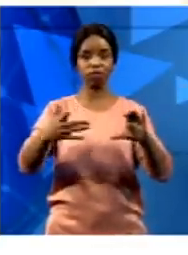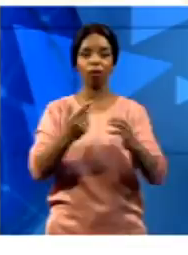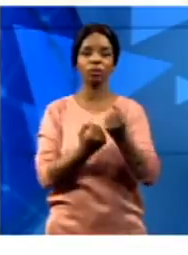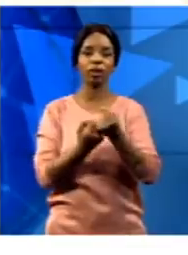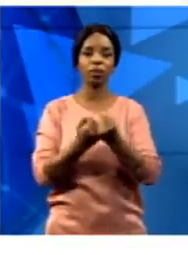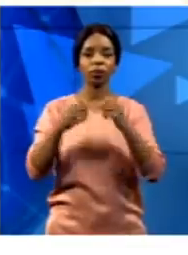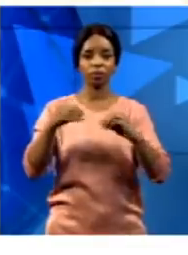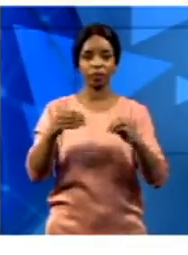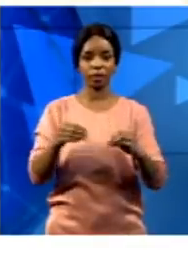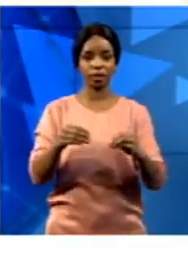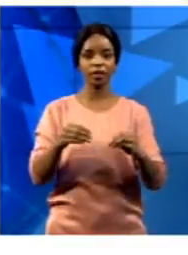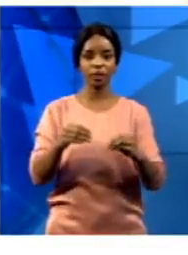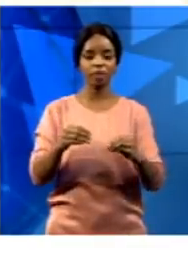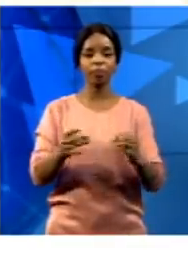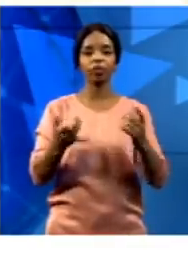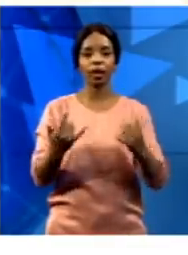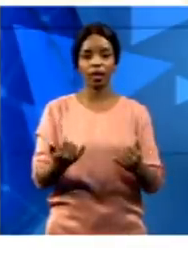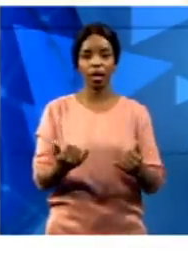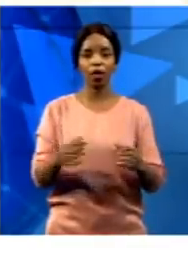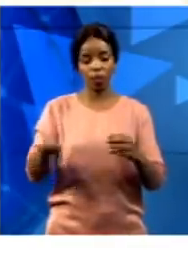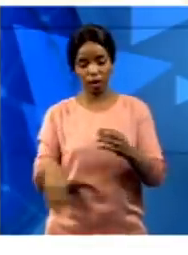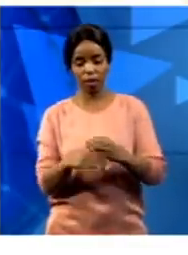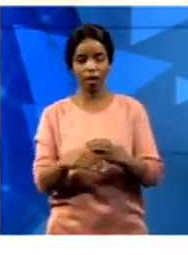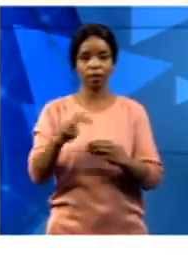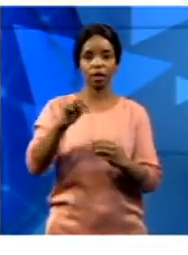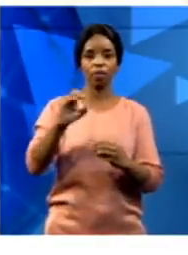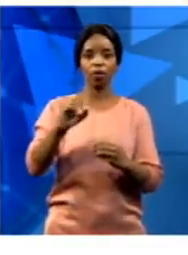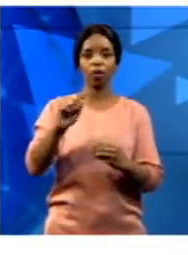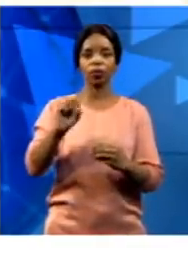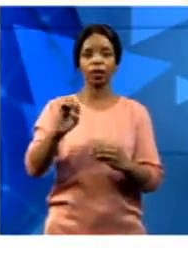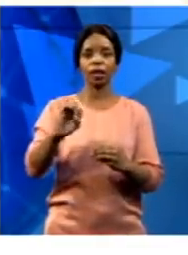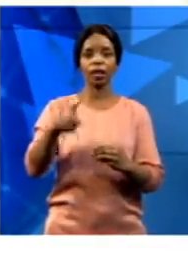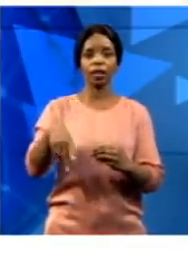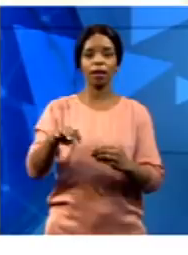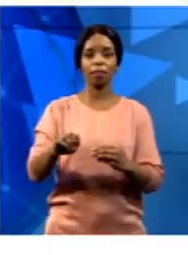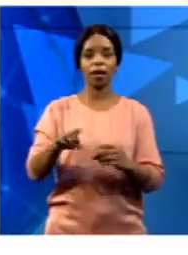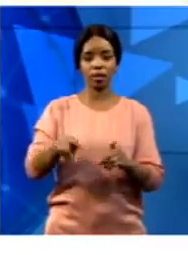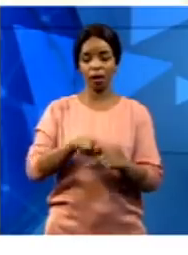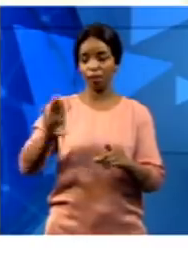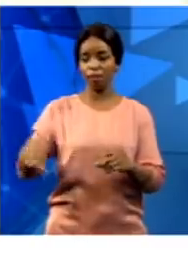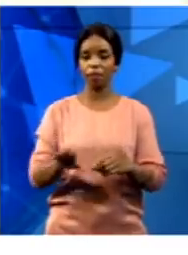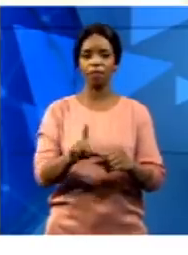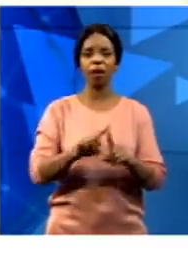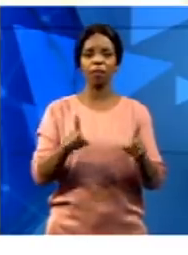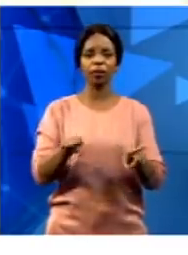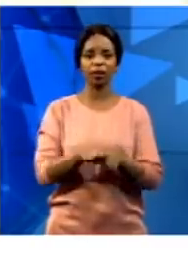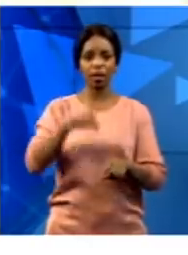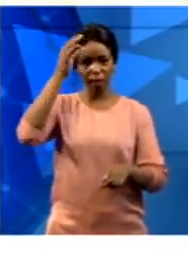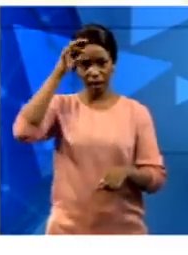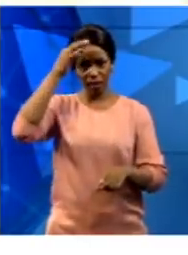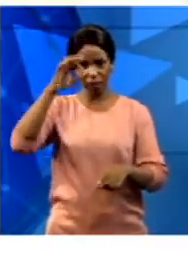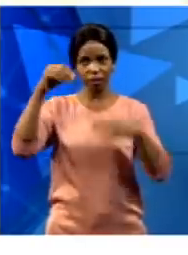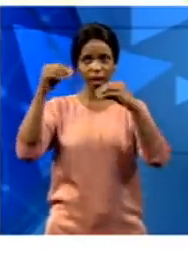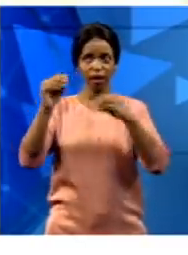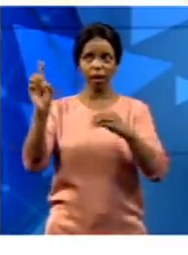has Naspers now and the Motsepe family. But also many different government departments and entities have also structured packages